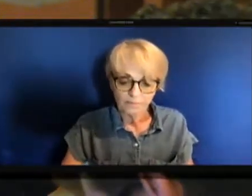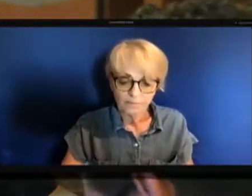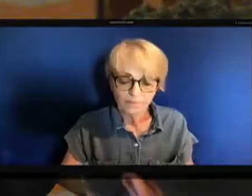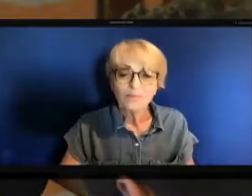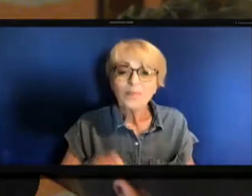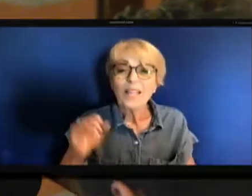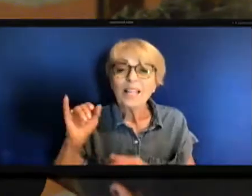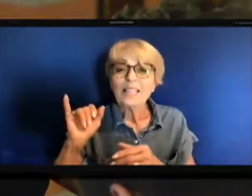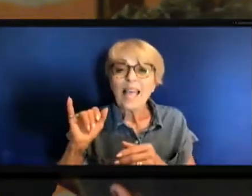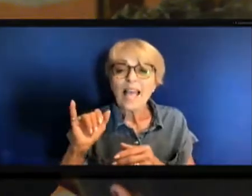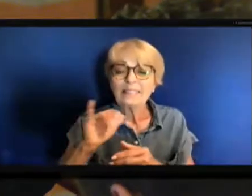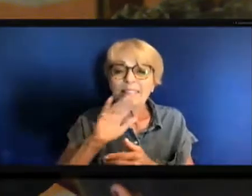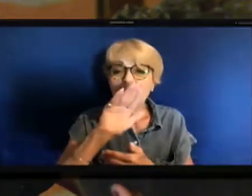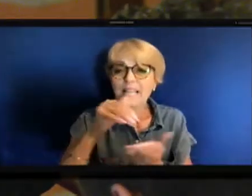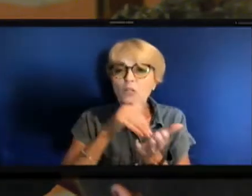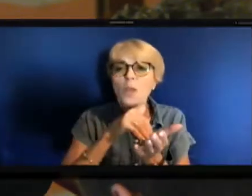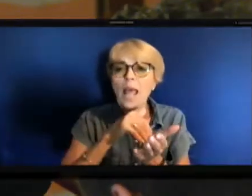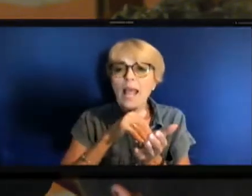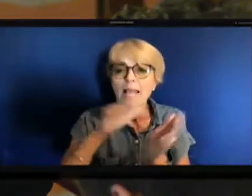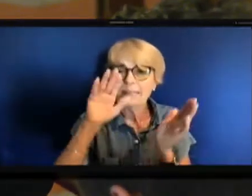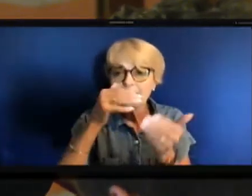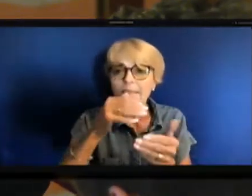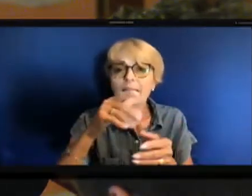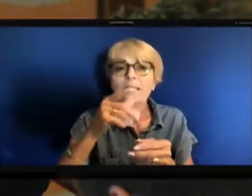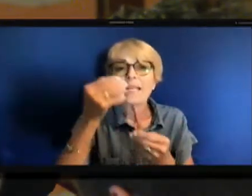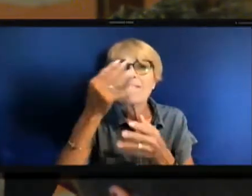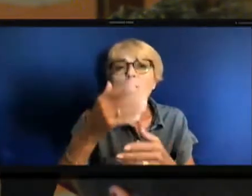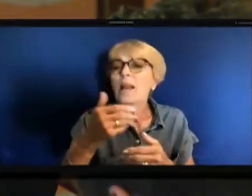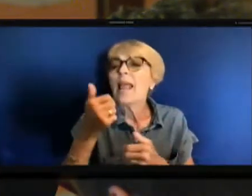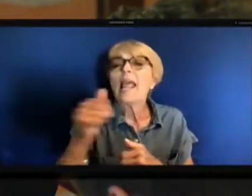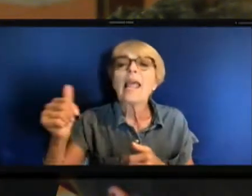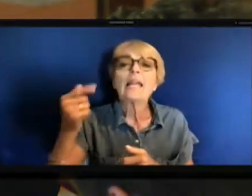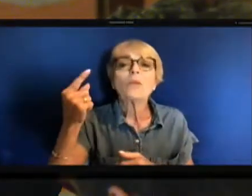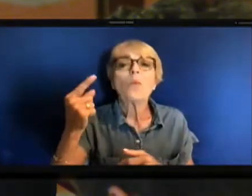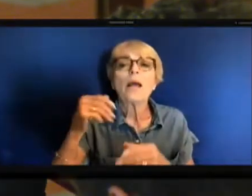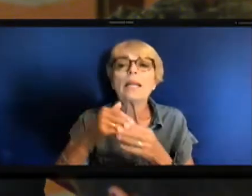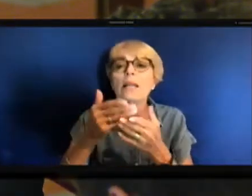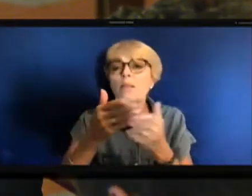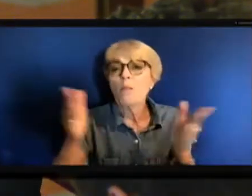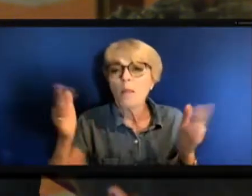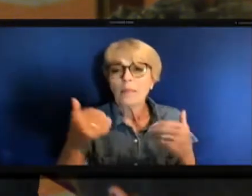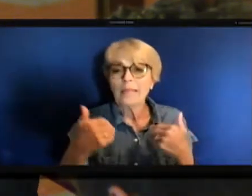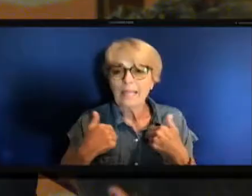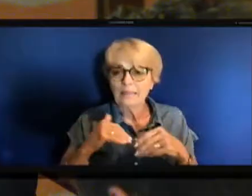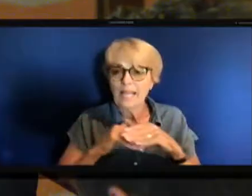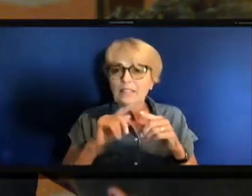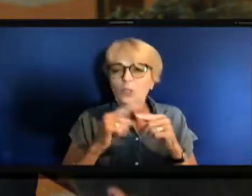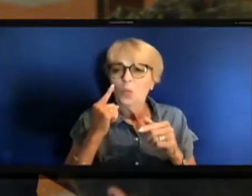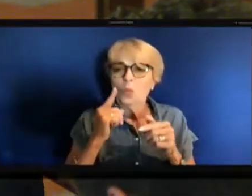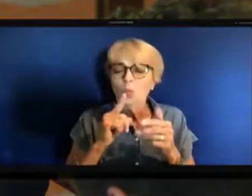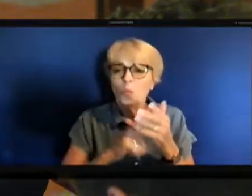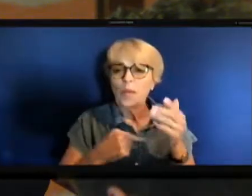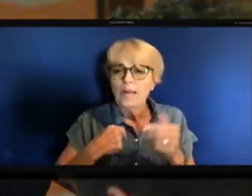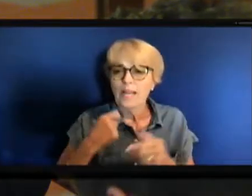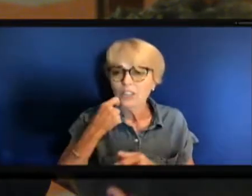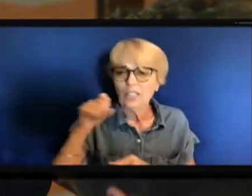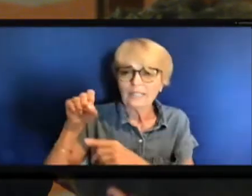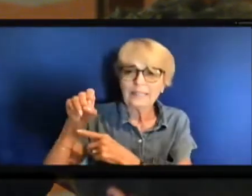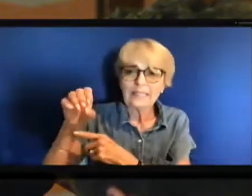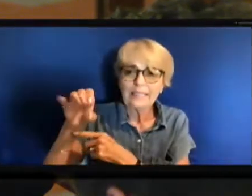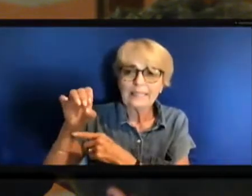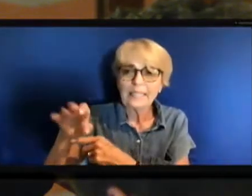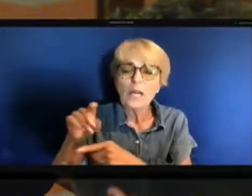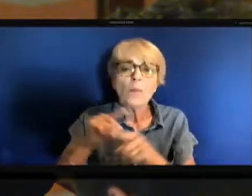If you wanted to, any member of the public has access to all the things I just listed, but you would have to look in 3 different